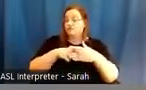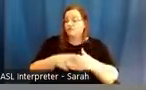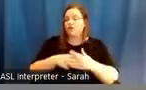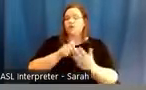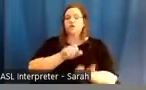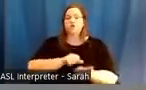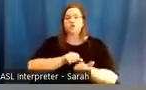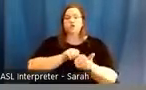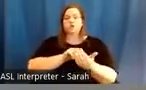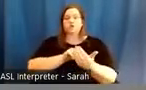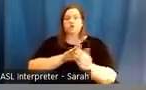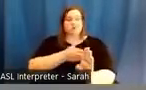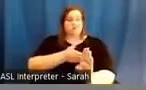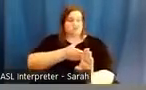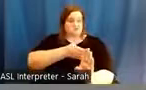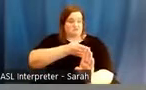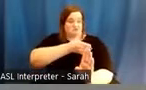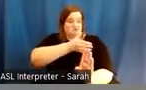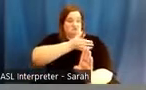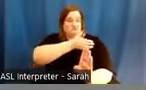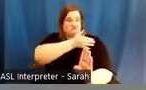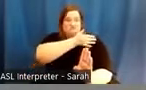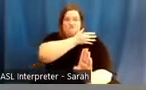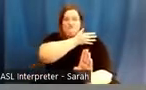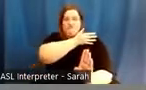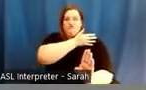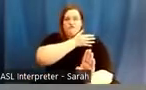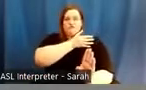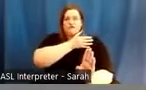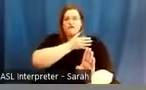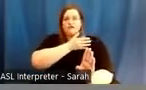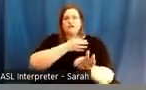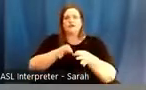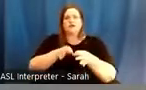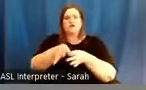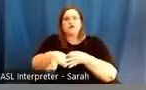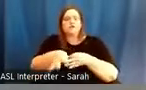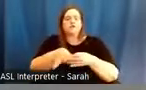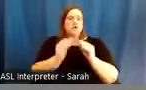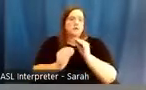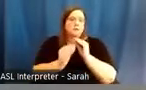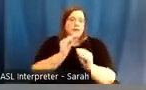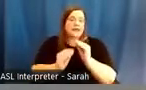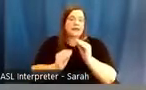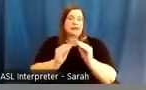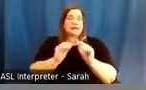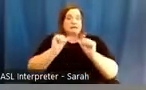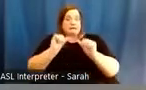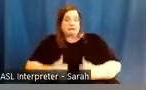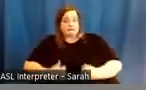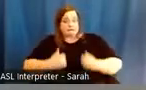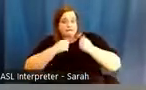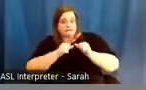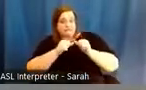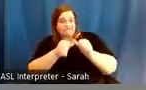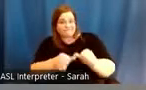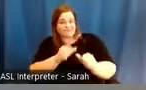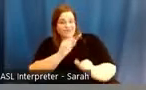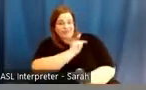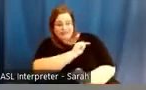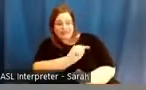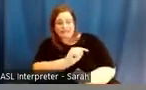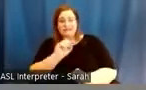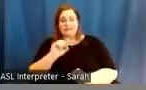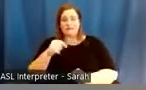long backlog of sort of deferred maintenance and habitability issues in these apartments. It's